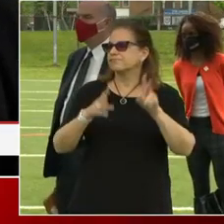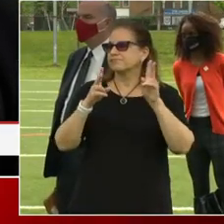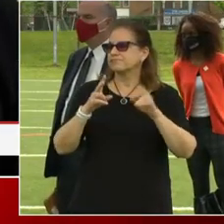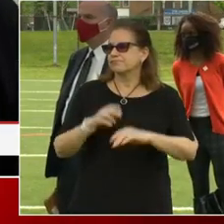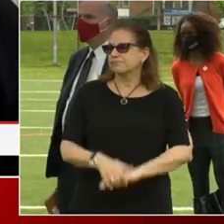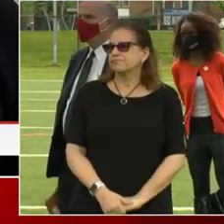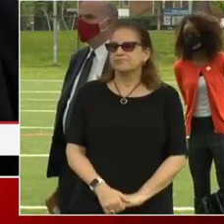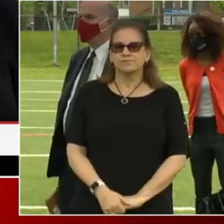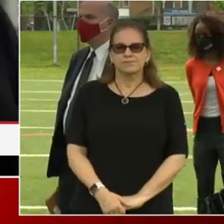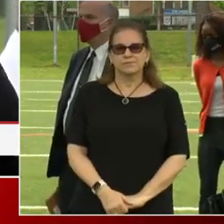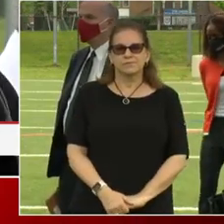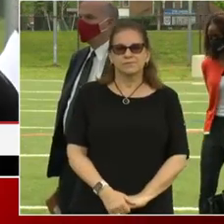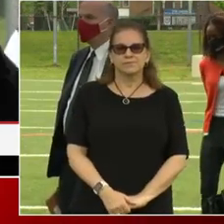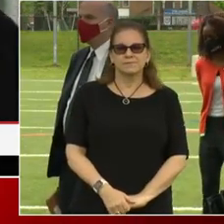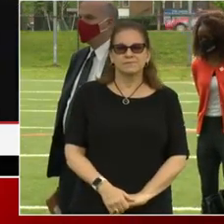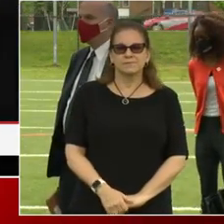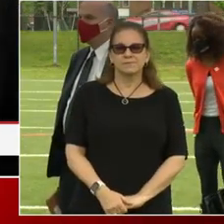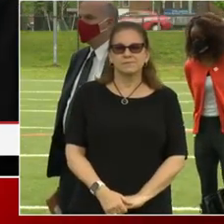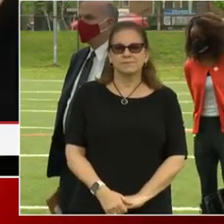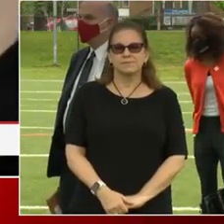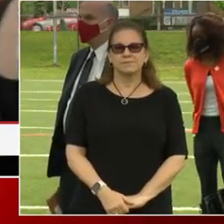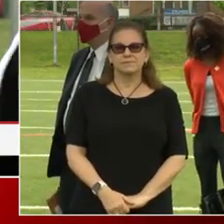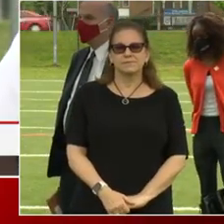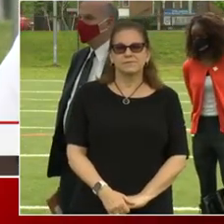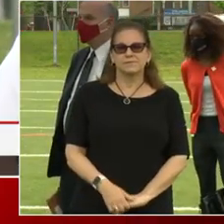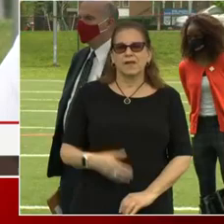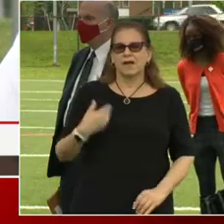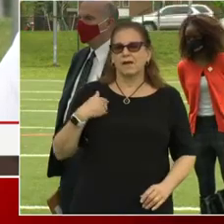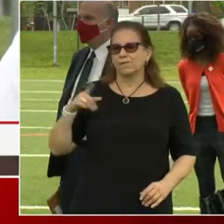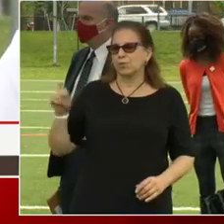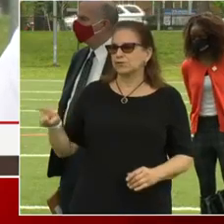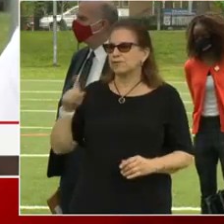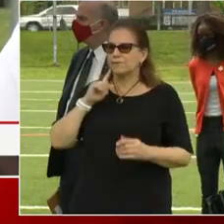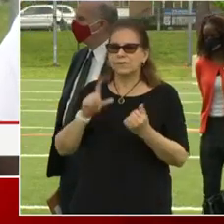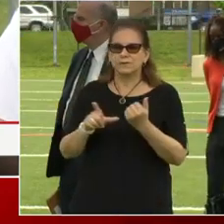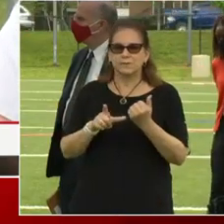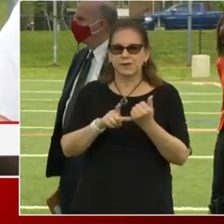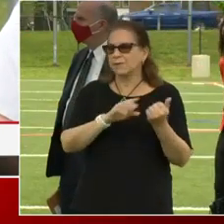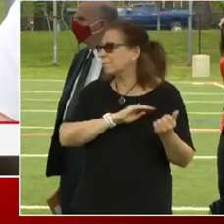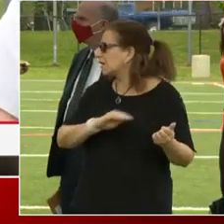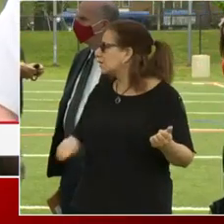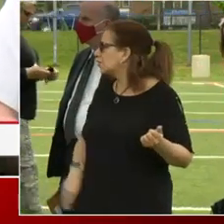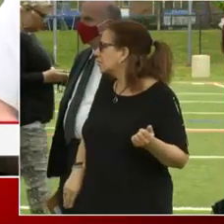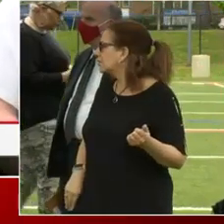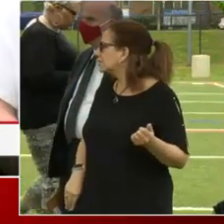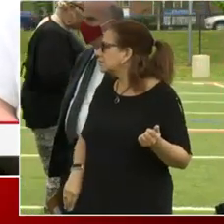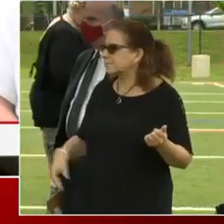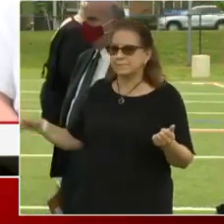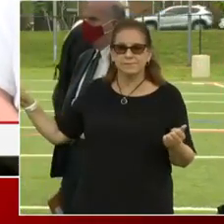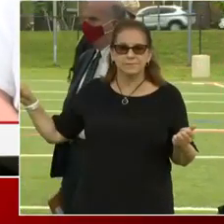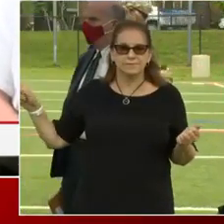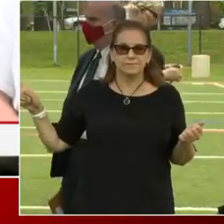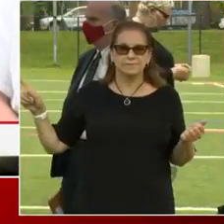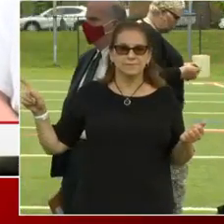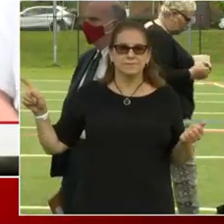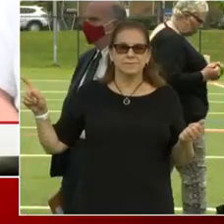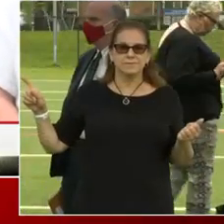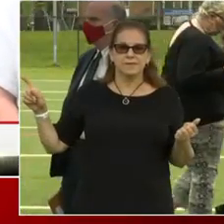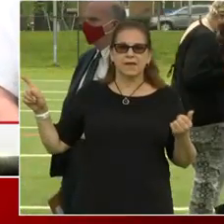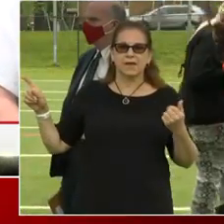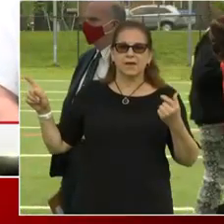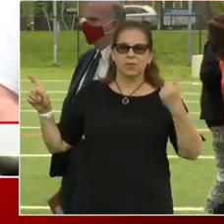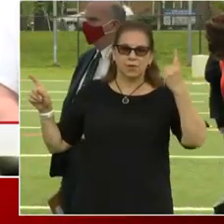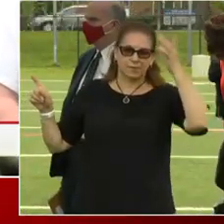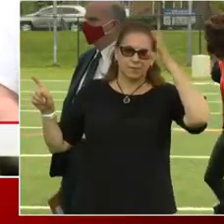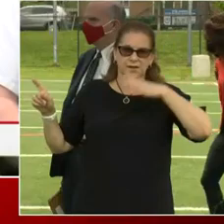Another question for Deputy Mayor Geltart, if that's all right. I'm looking for an update on the man who was found deceased in the jail. It was, I